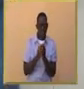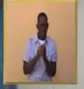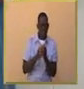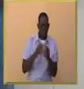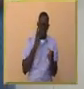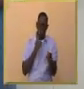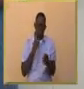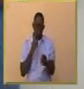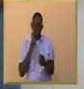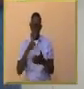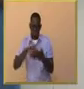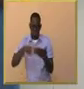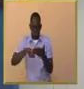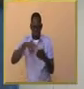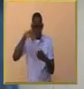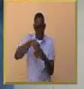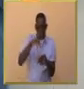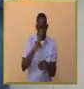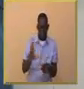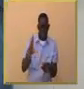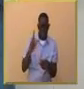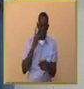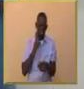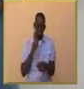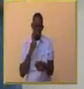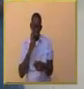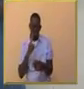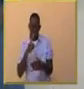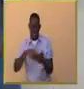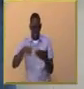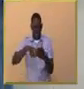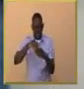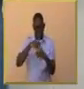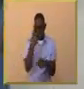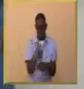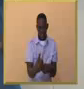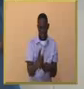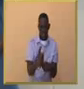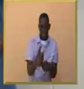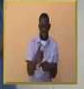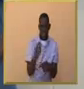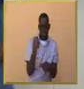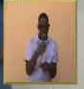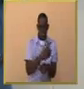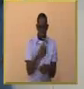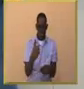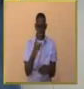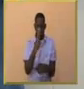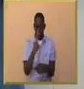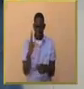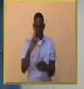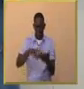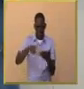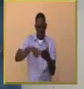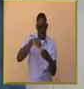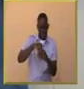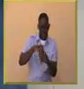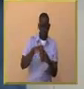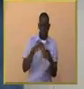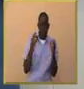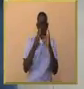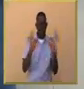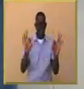supervise the registration of voters, supervise the election itself, and they will make sure that every voter that votes can